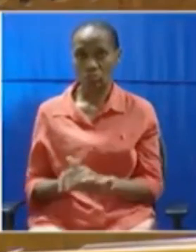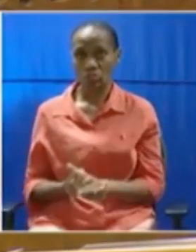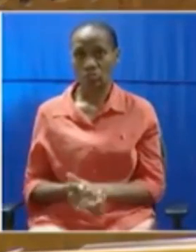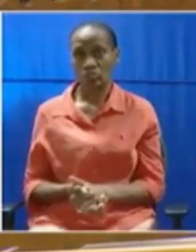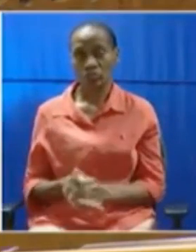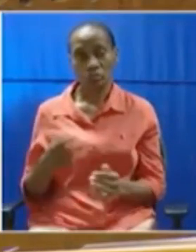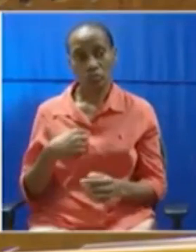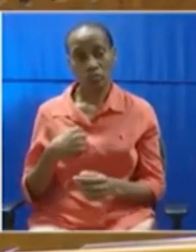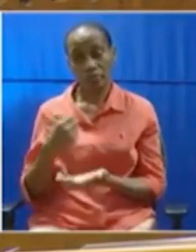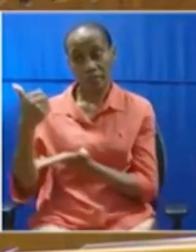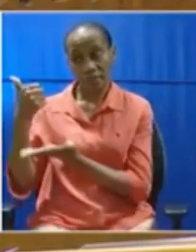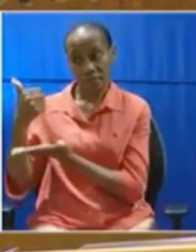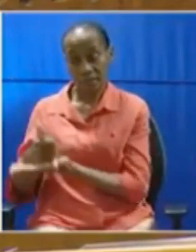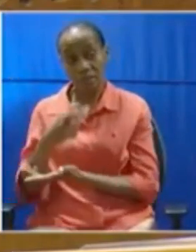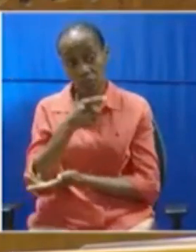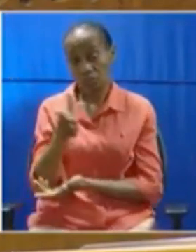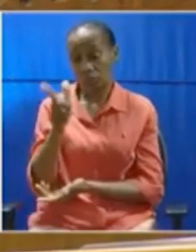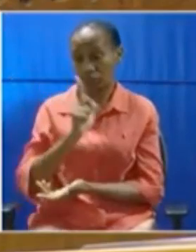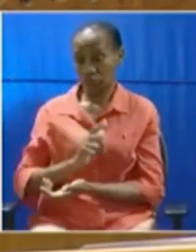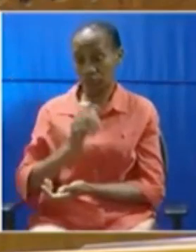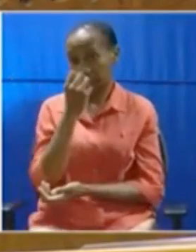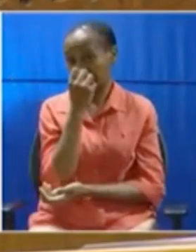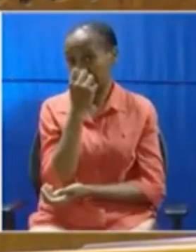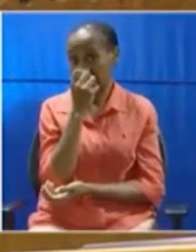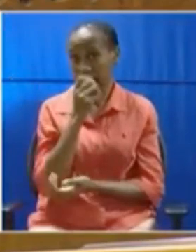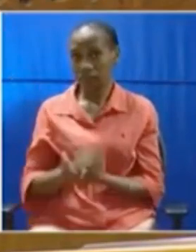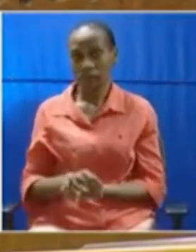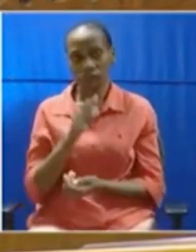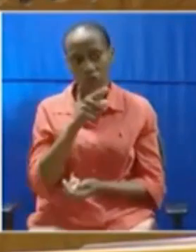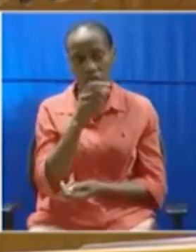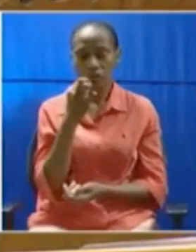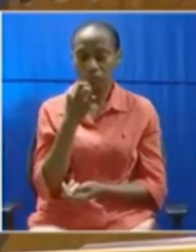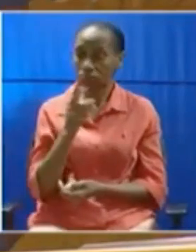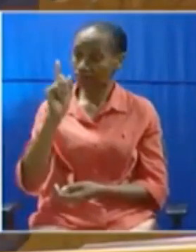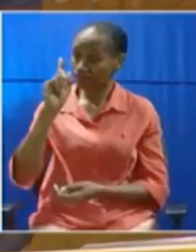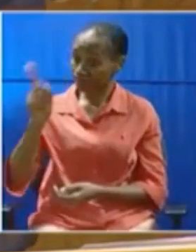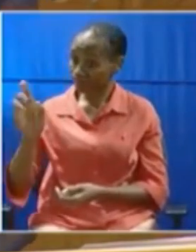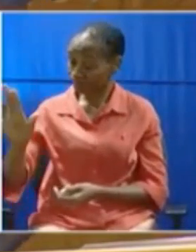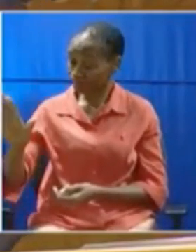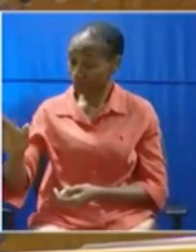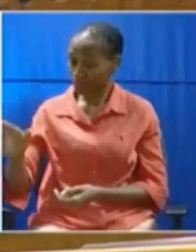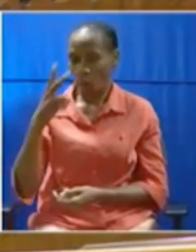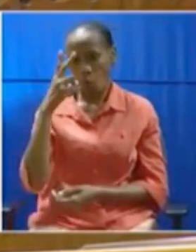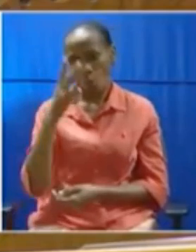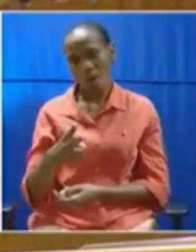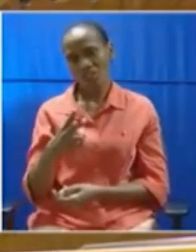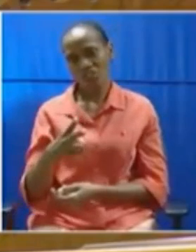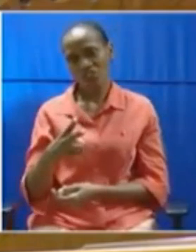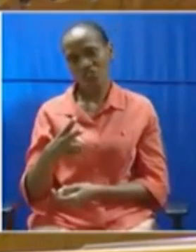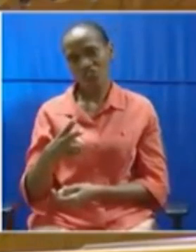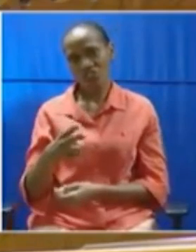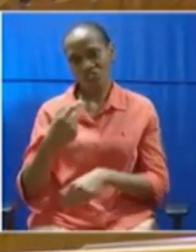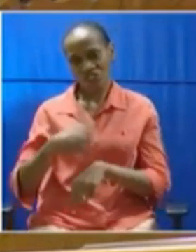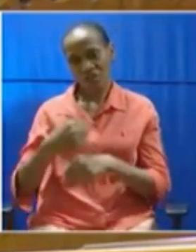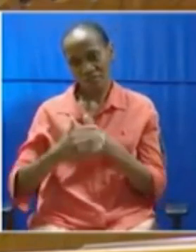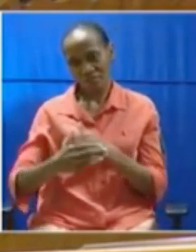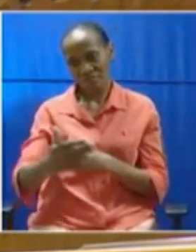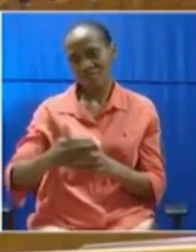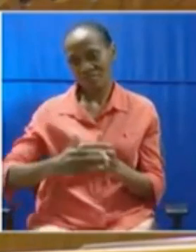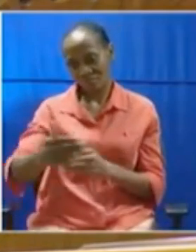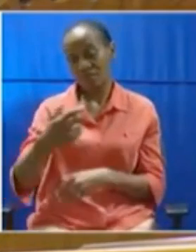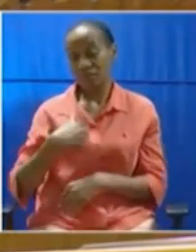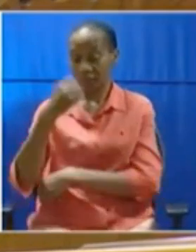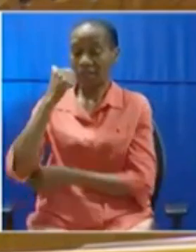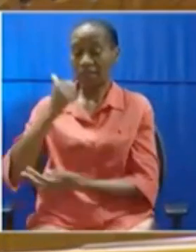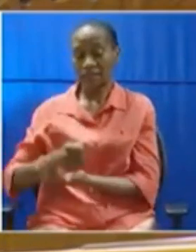sat here, you said to me, watch this space. And Mr. President, while I was watching that space,